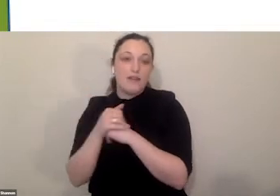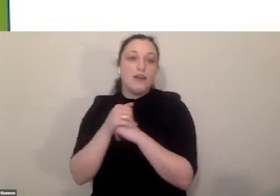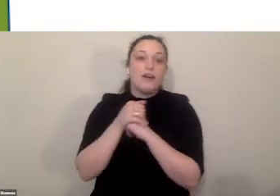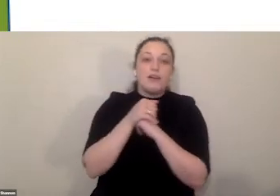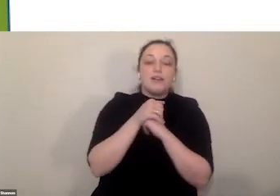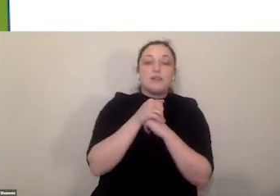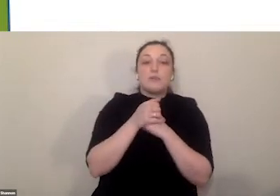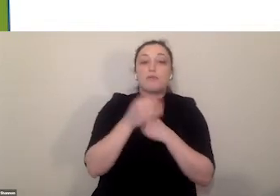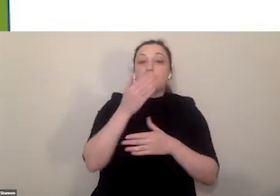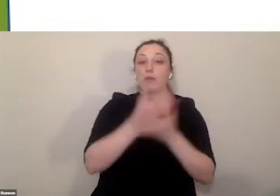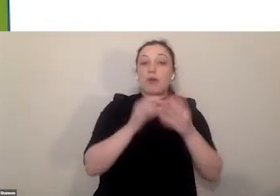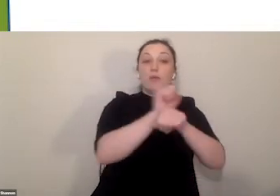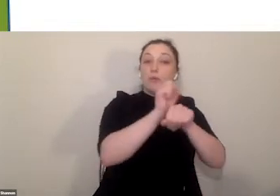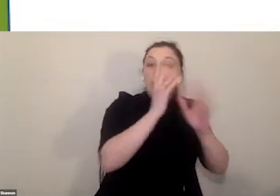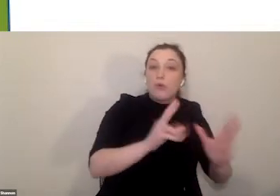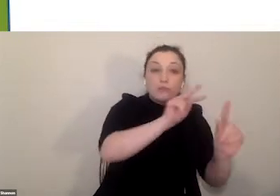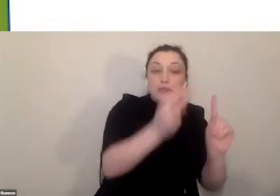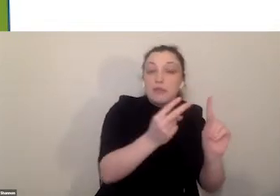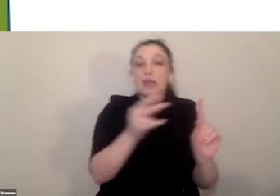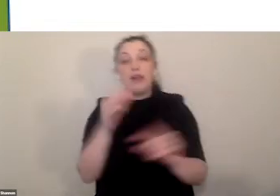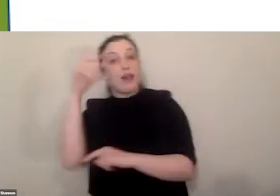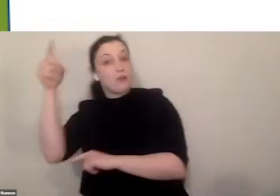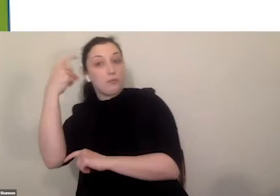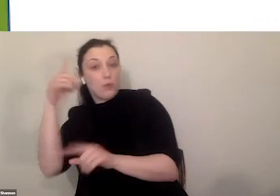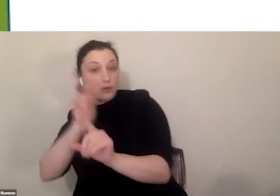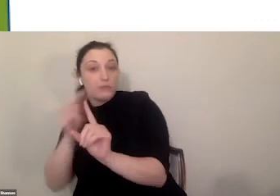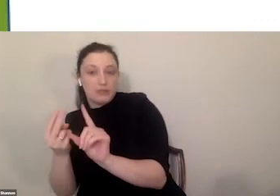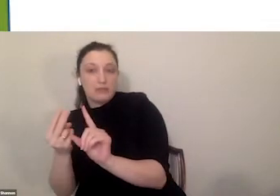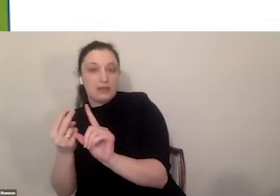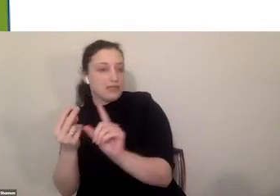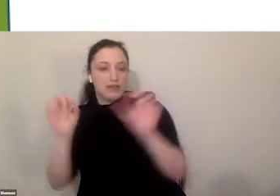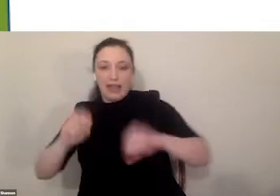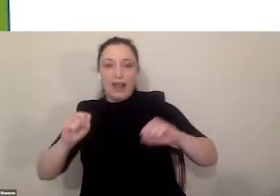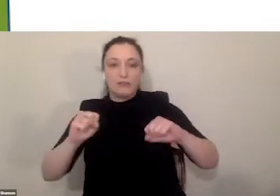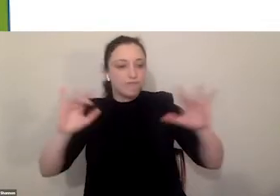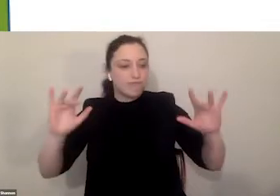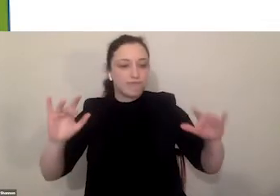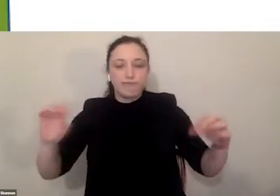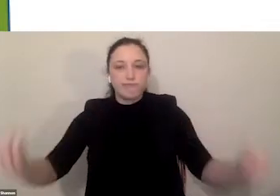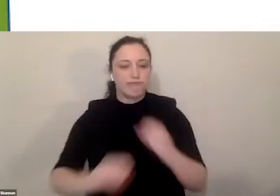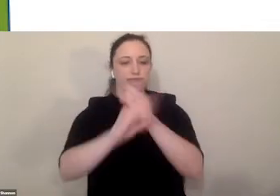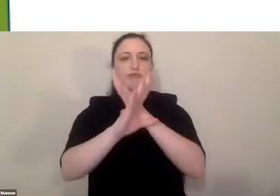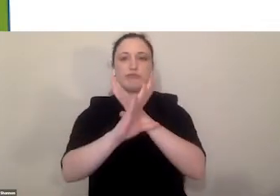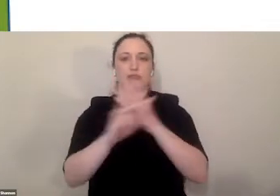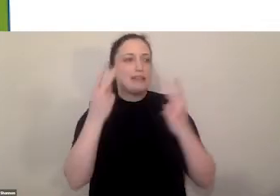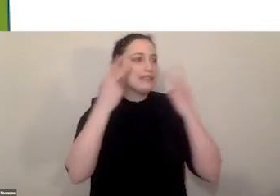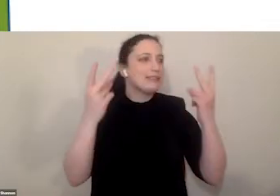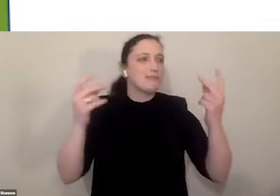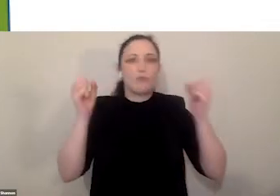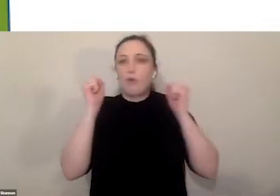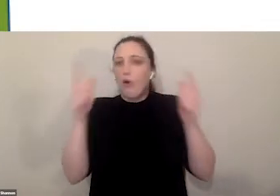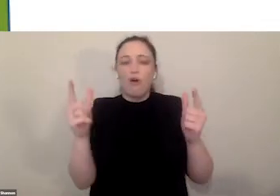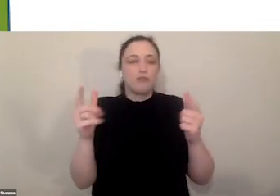for people right across Canada to participate, whereas the in-person, of course, would have been driven by location.